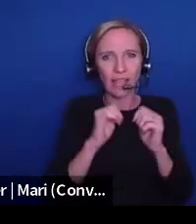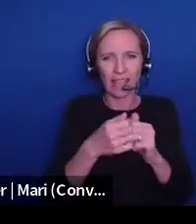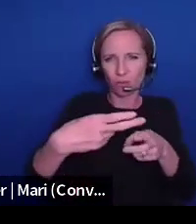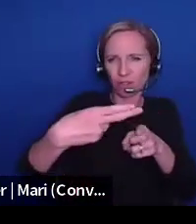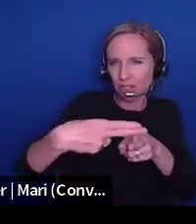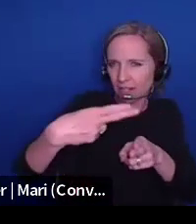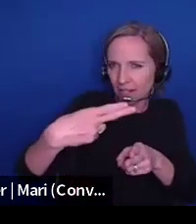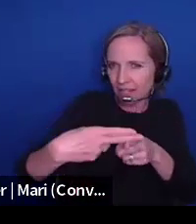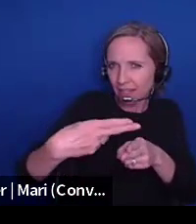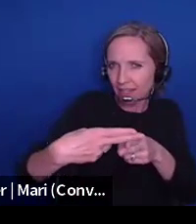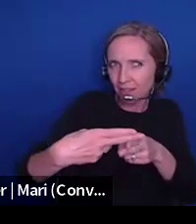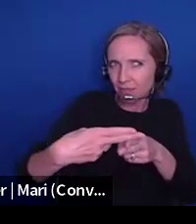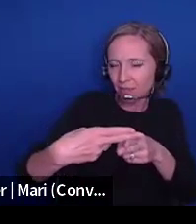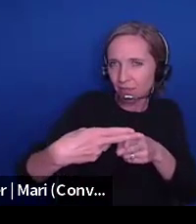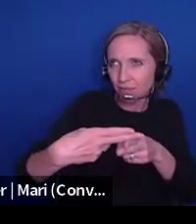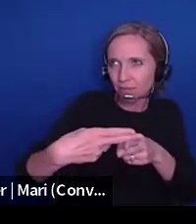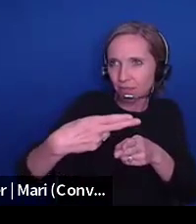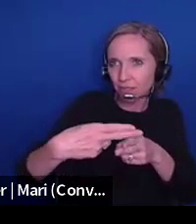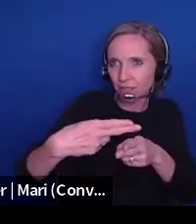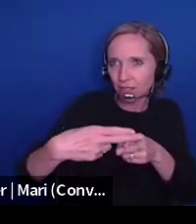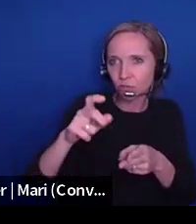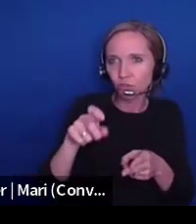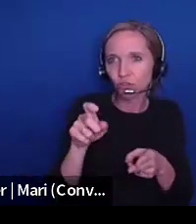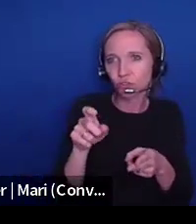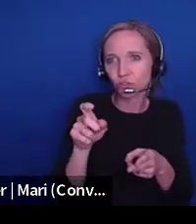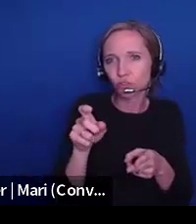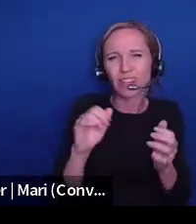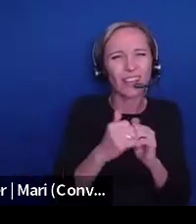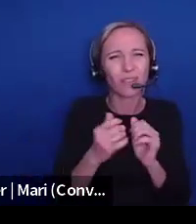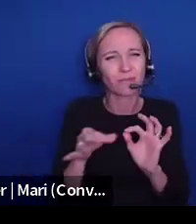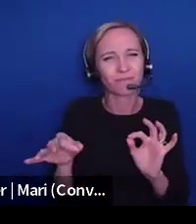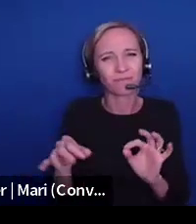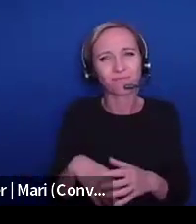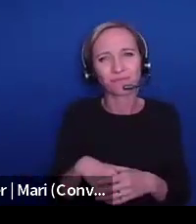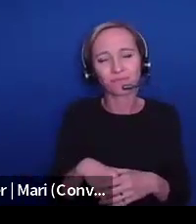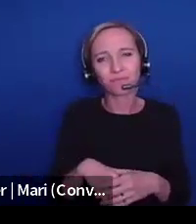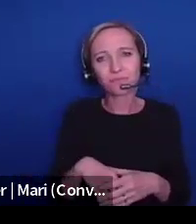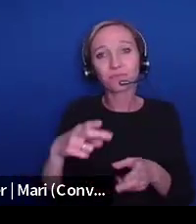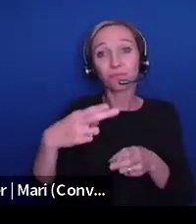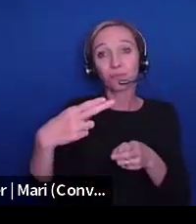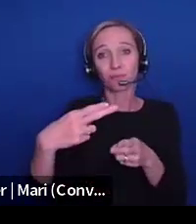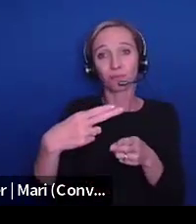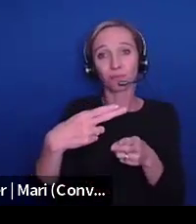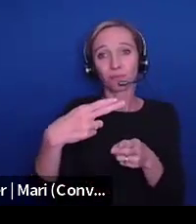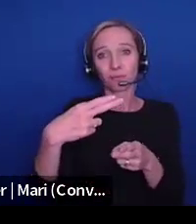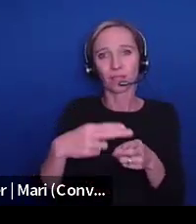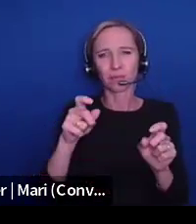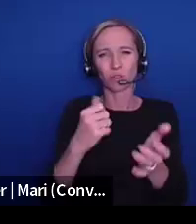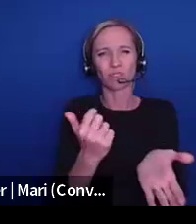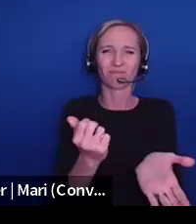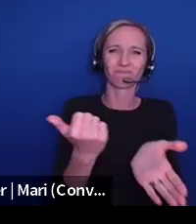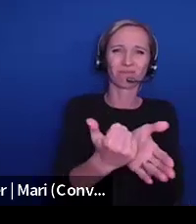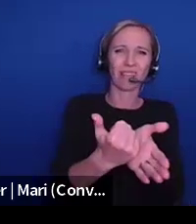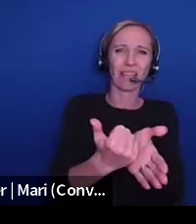name should how do I put this? The name should help